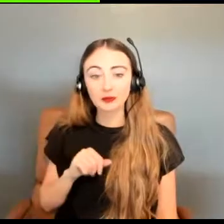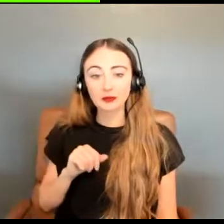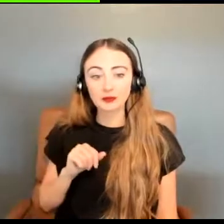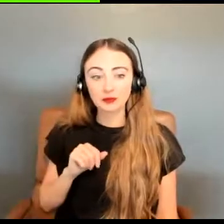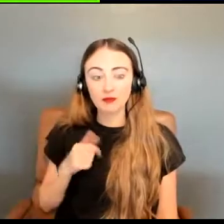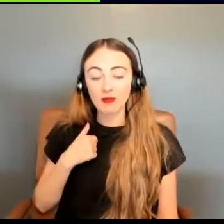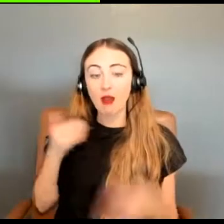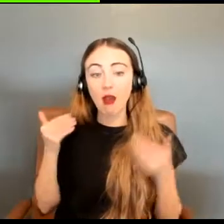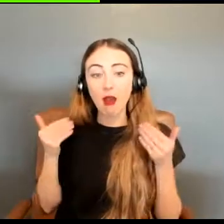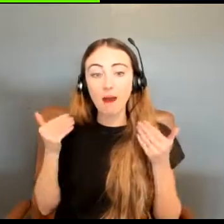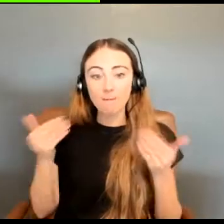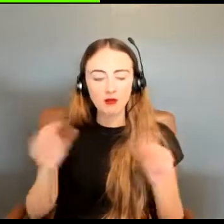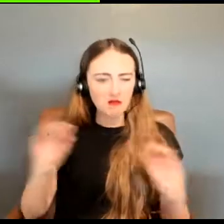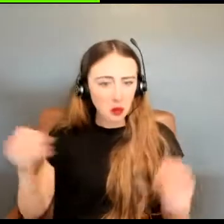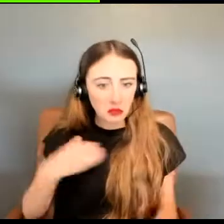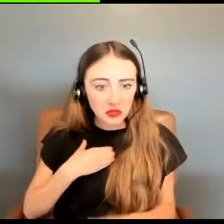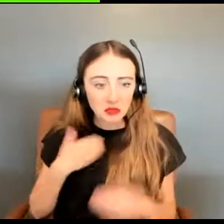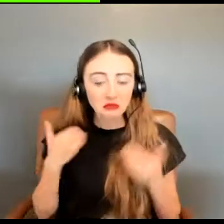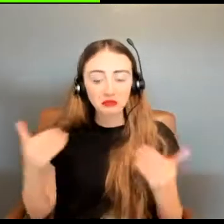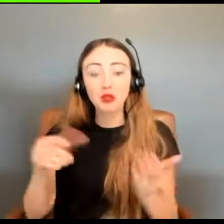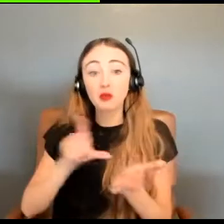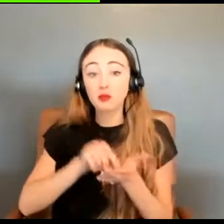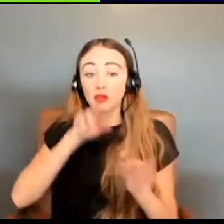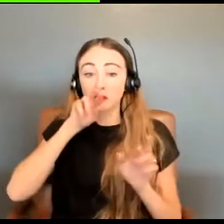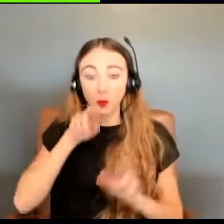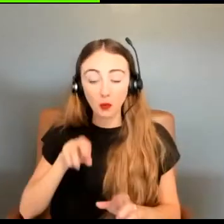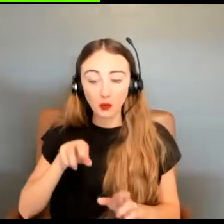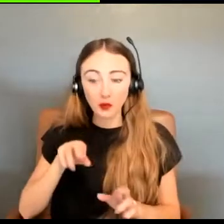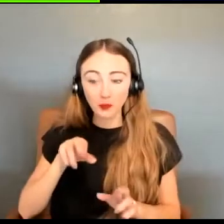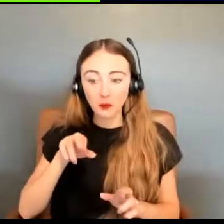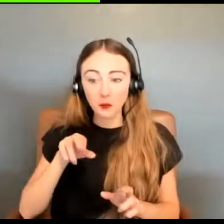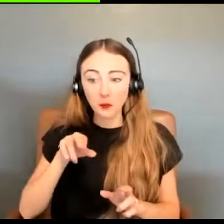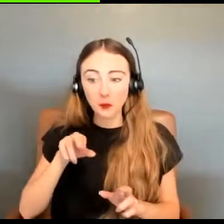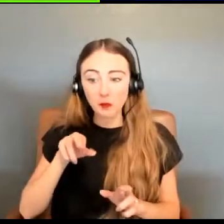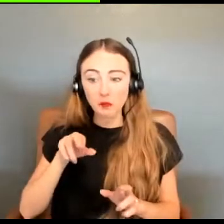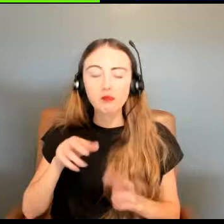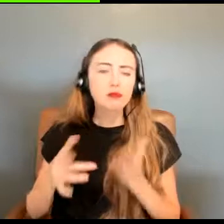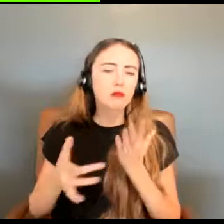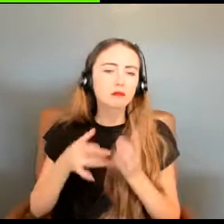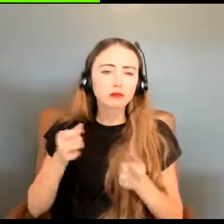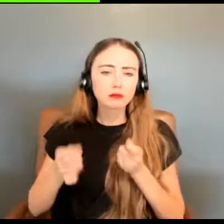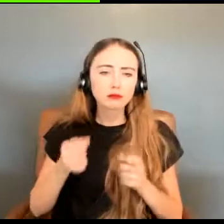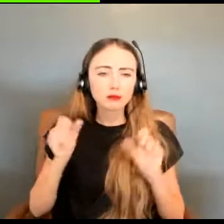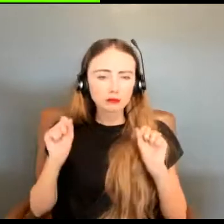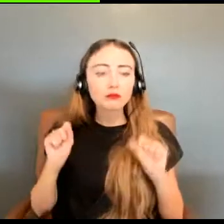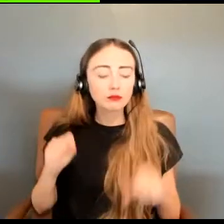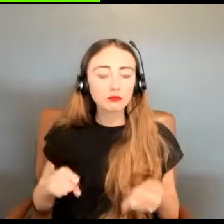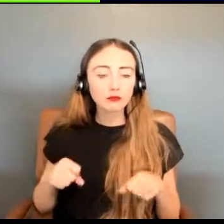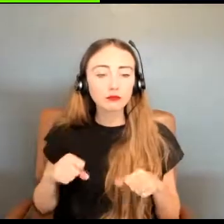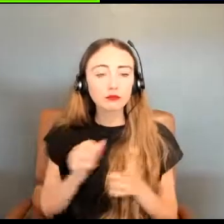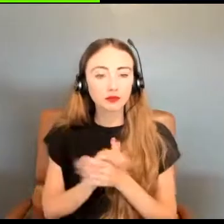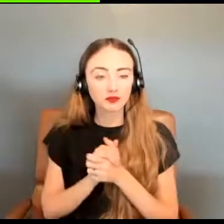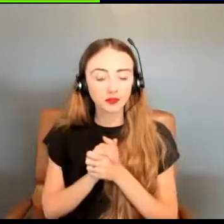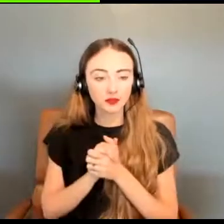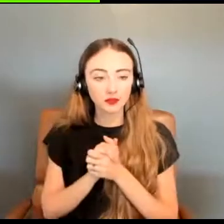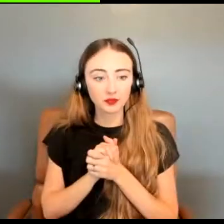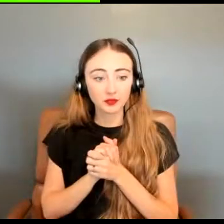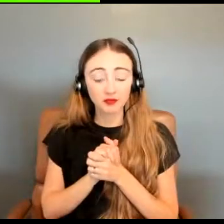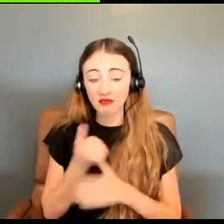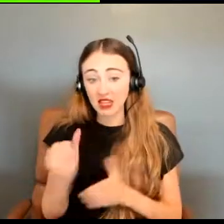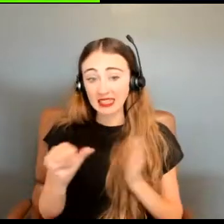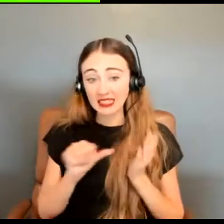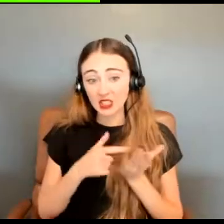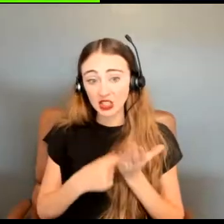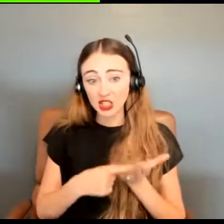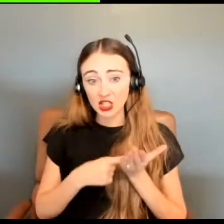I move, without objection, I'll move both the print and report with leave for staff to make technical, conforming, and editorial changes. Is there